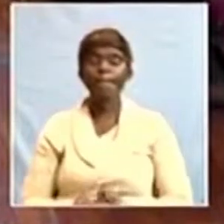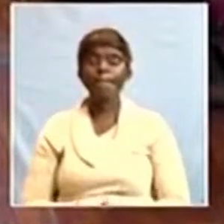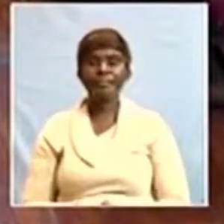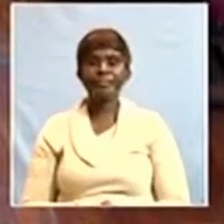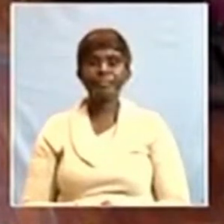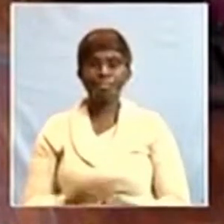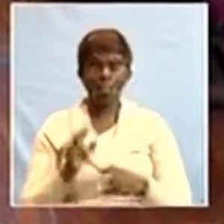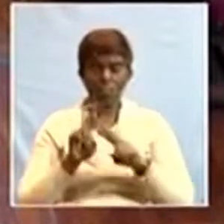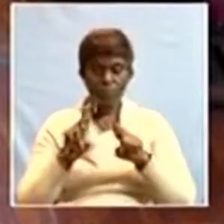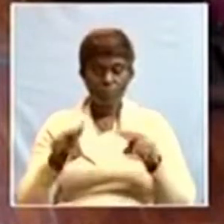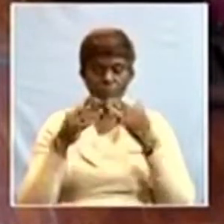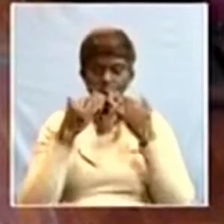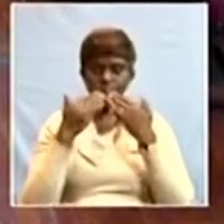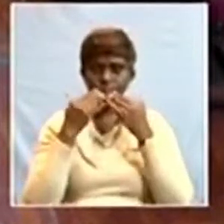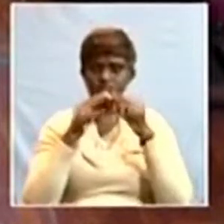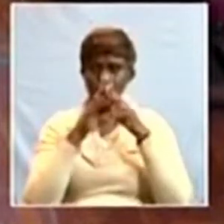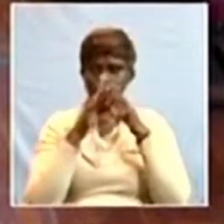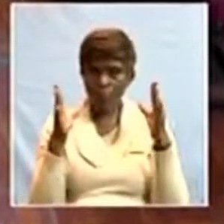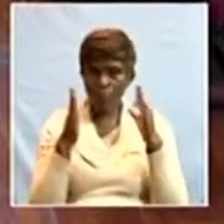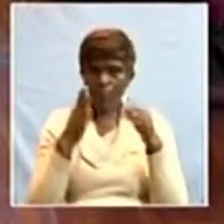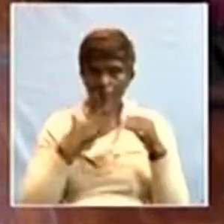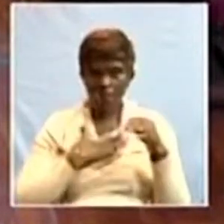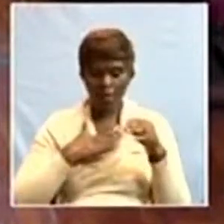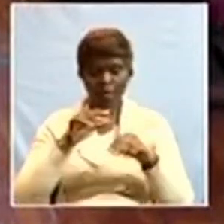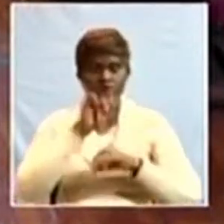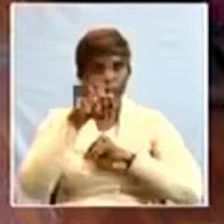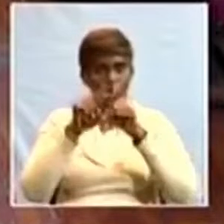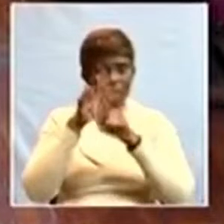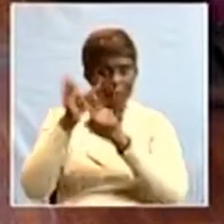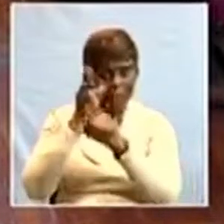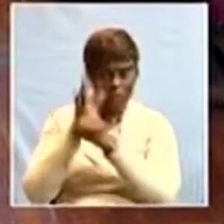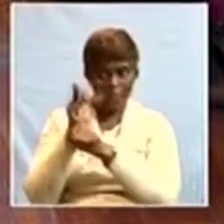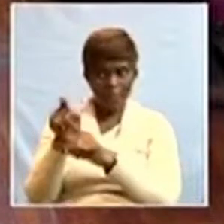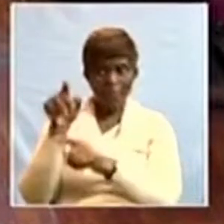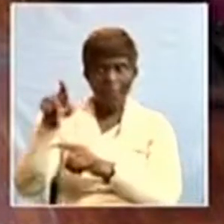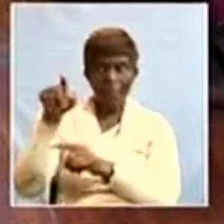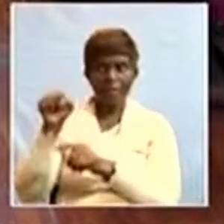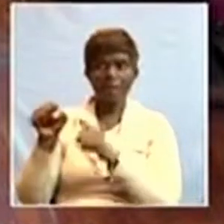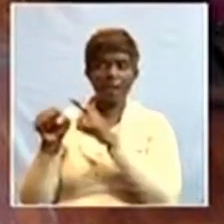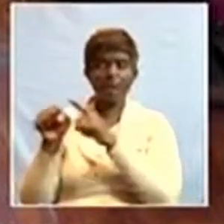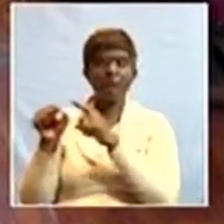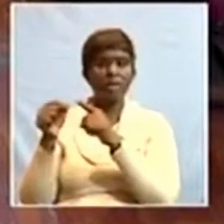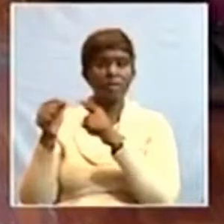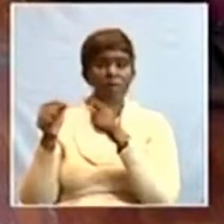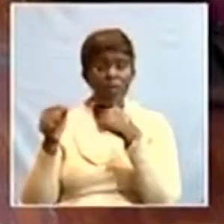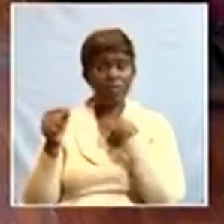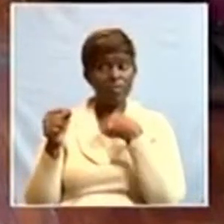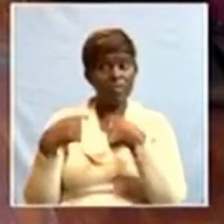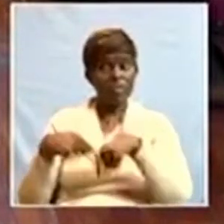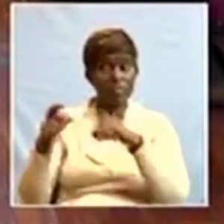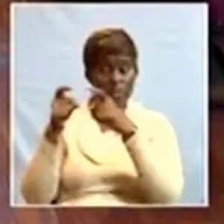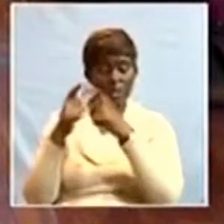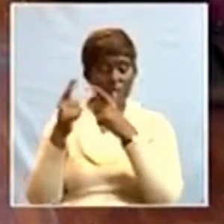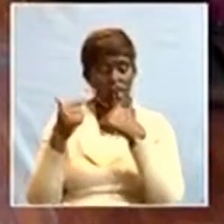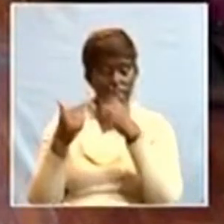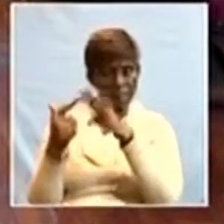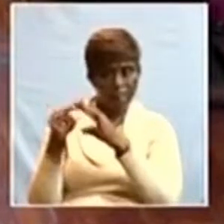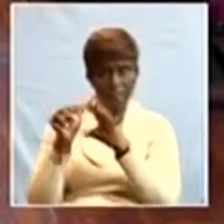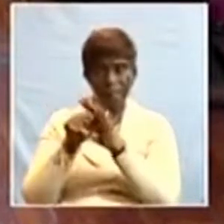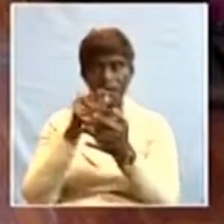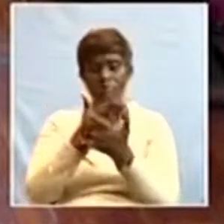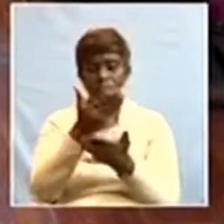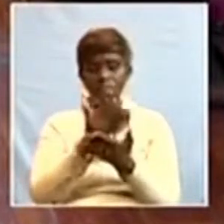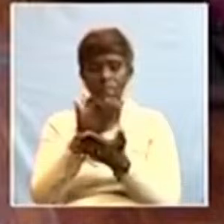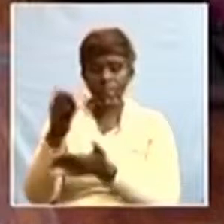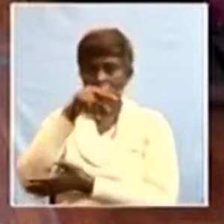Thank you, Chairperson. My question to the controlling officer would be that given the challenges in procuring